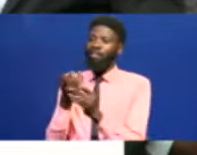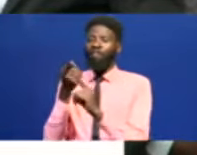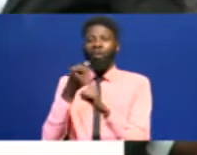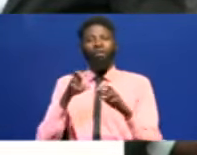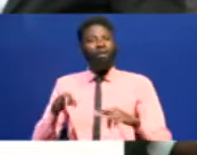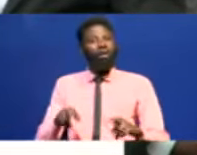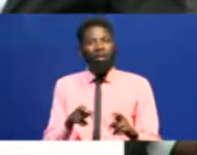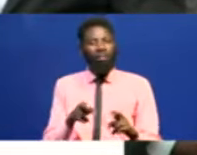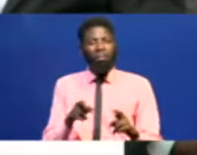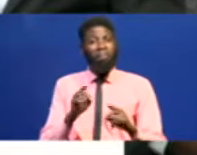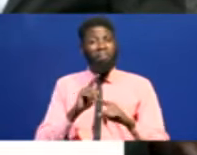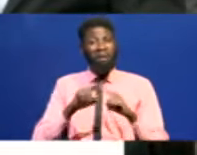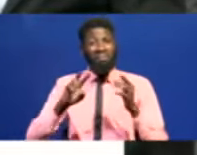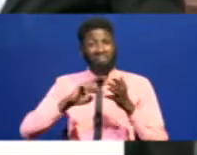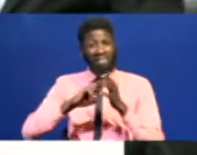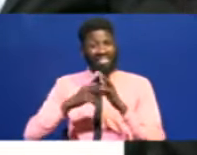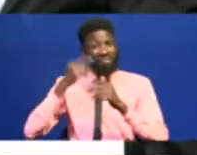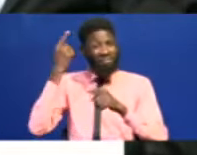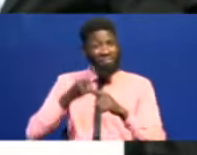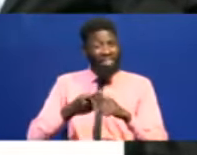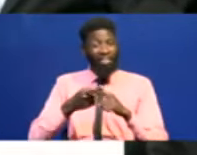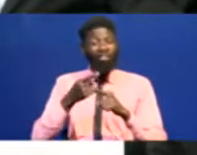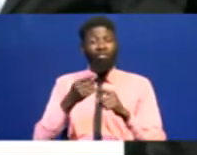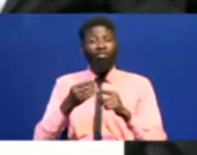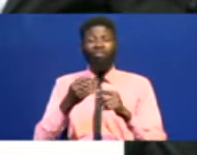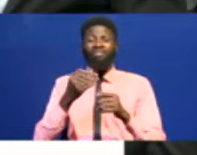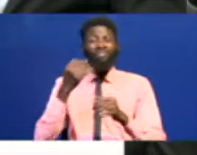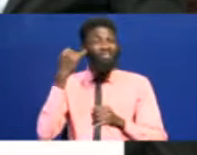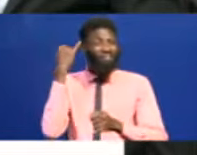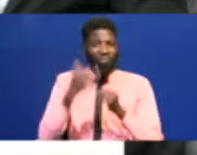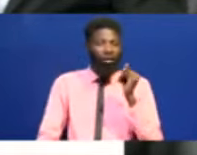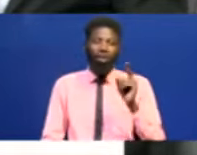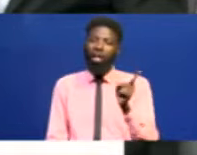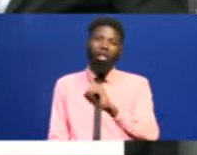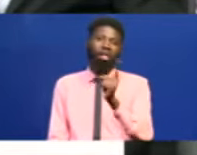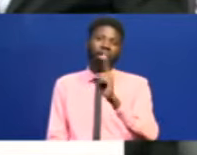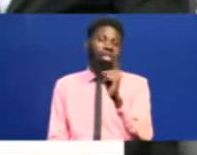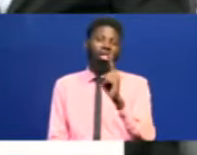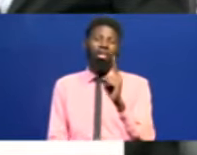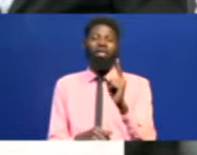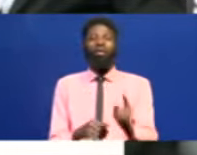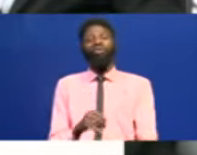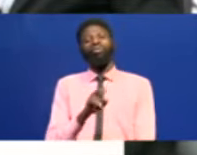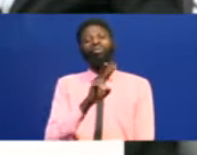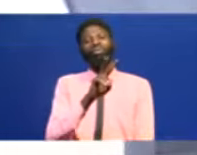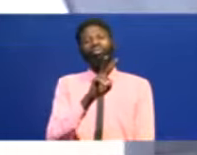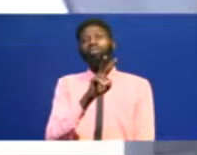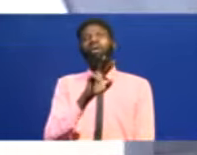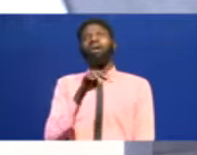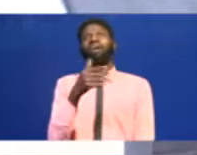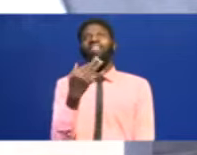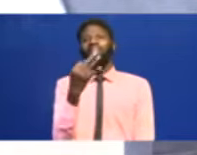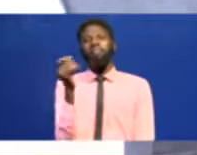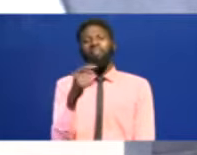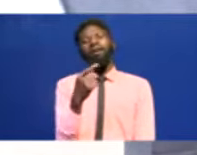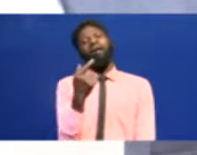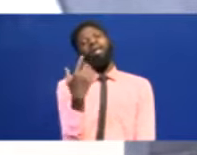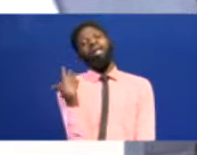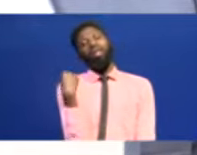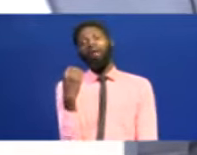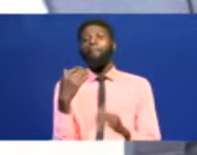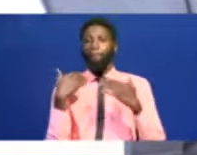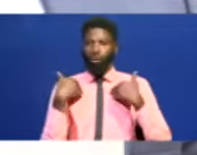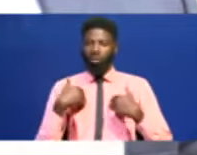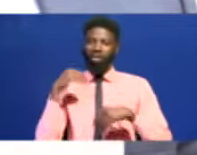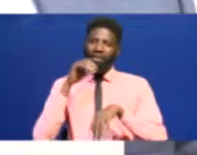not completely off. Just 2-3 months ago, a body was retrieved. This comes as a section of